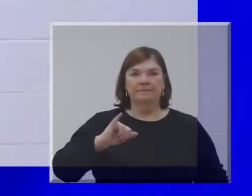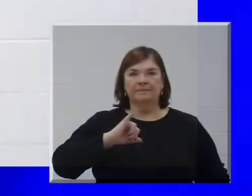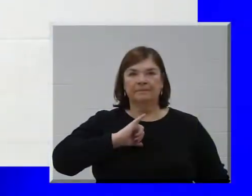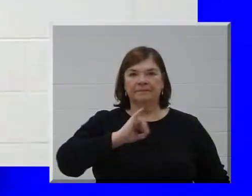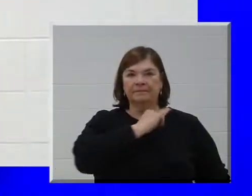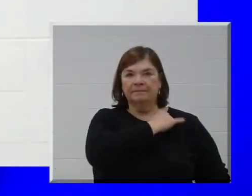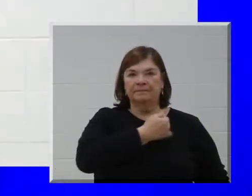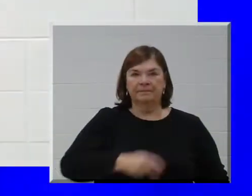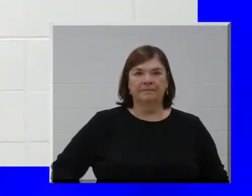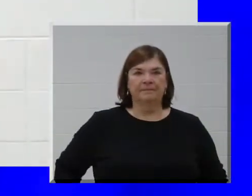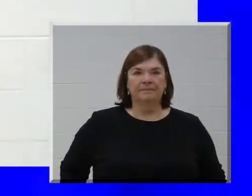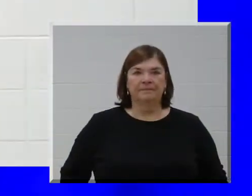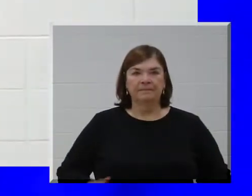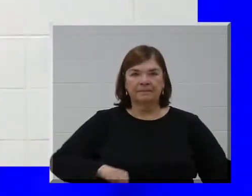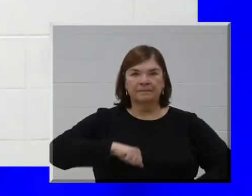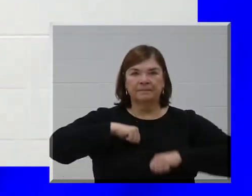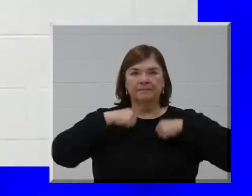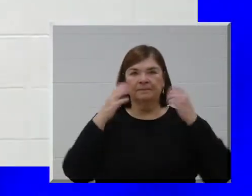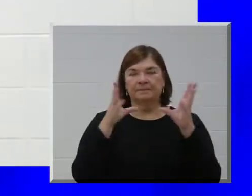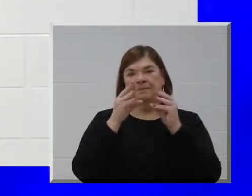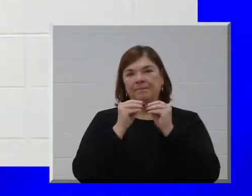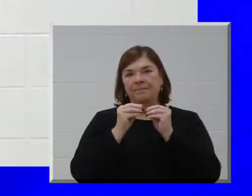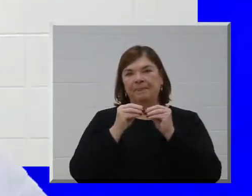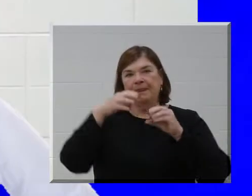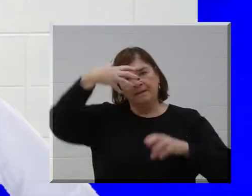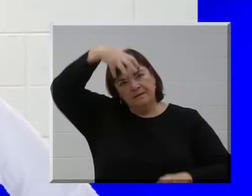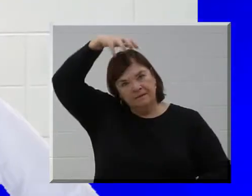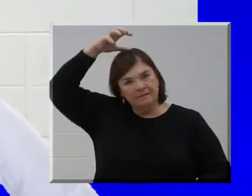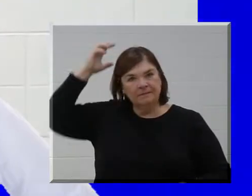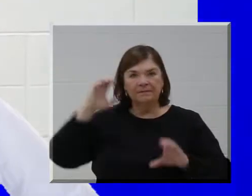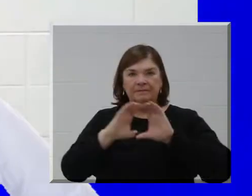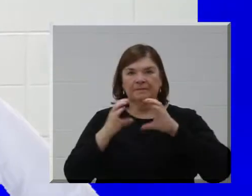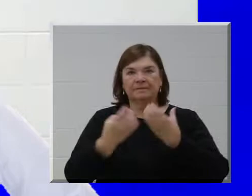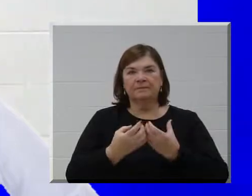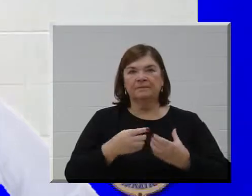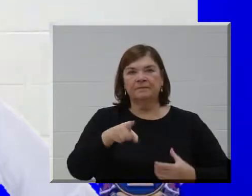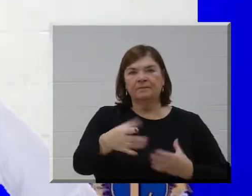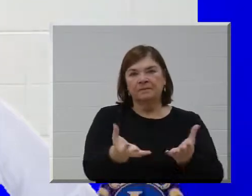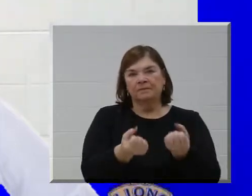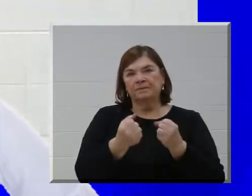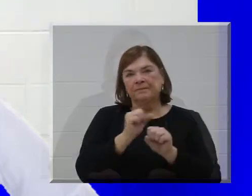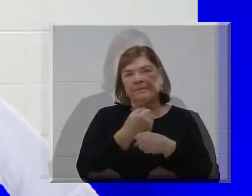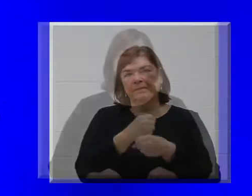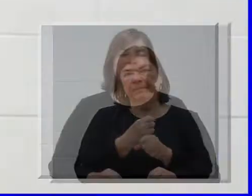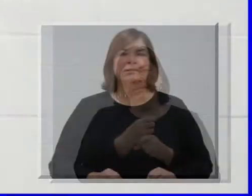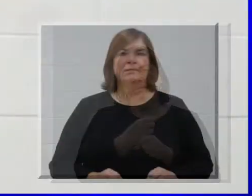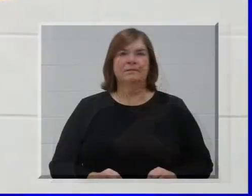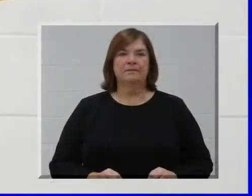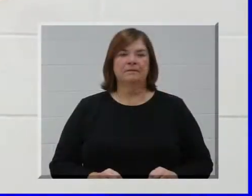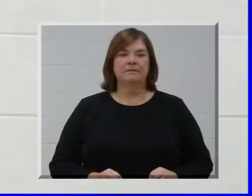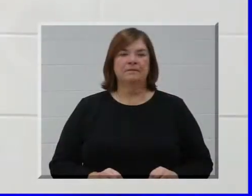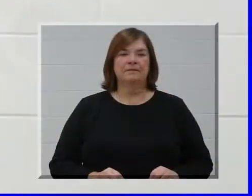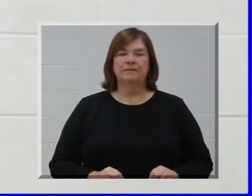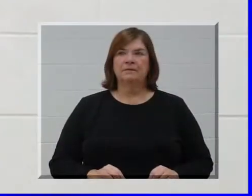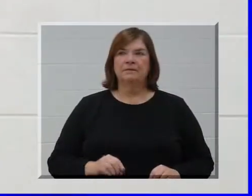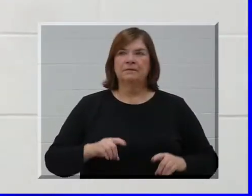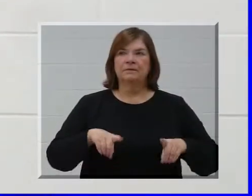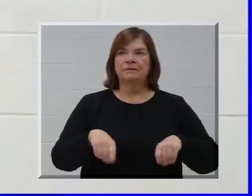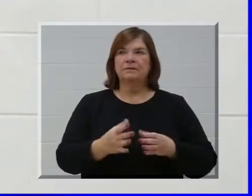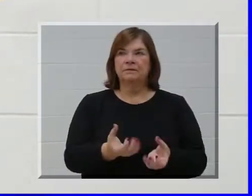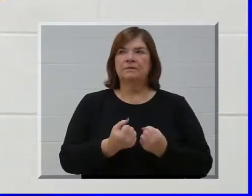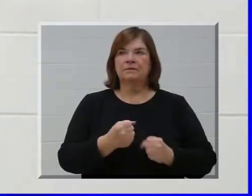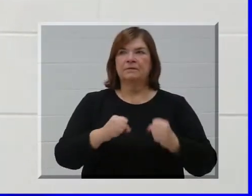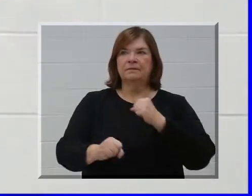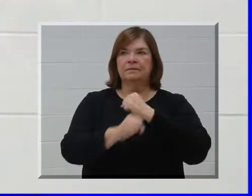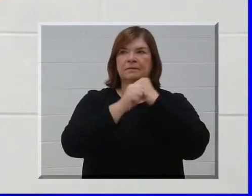Hi, I'm Jim Kaiser with the Wauconda Lions Club. Do you dream of making a difference in the world during your lifetime? Do you want to fight blindness,